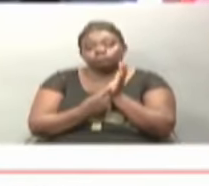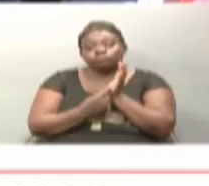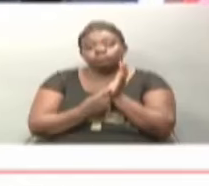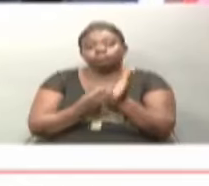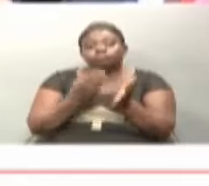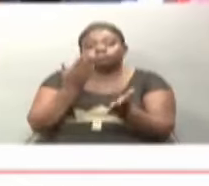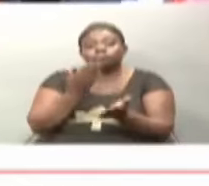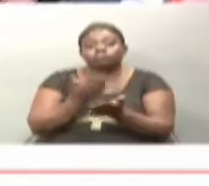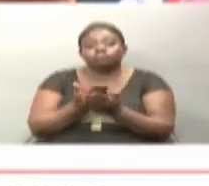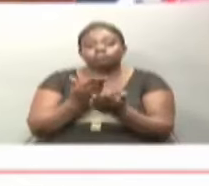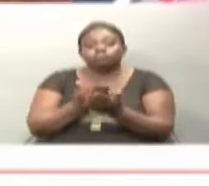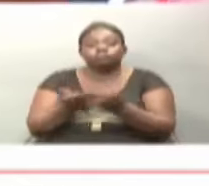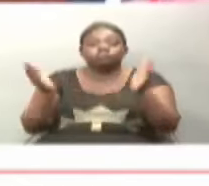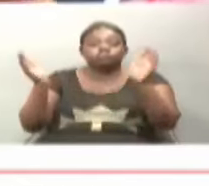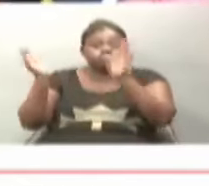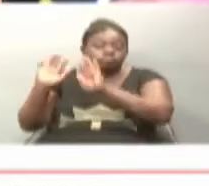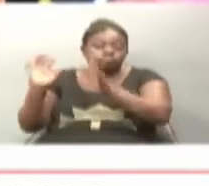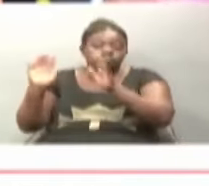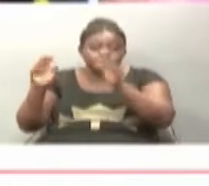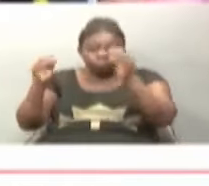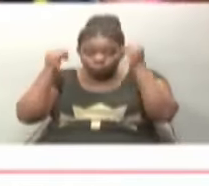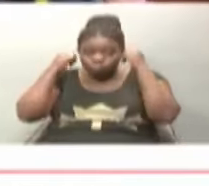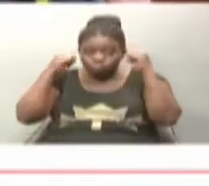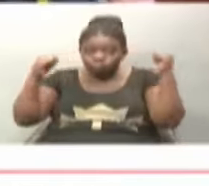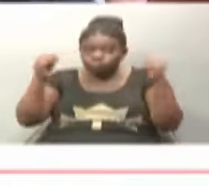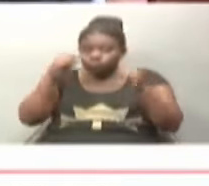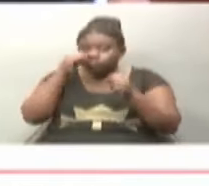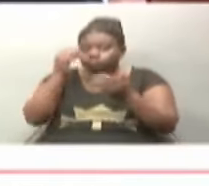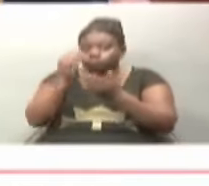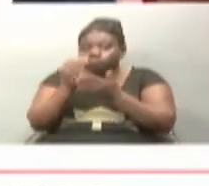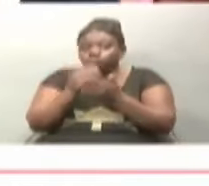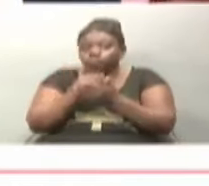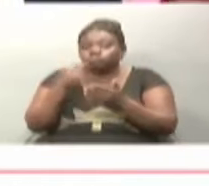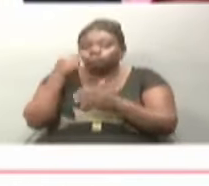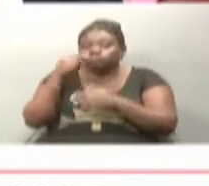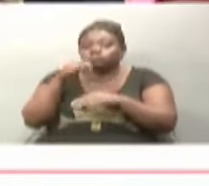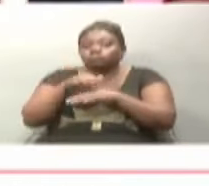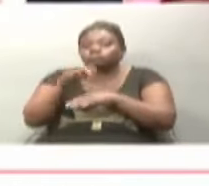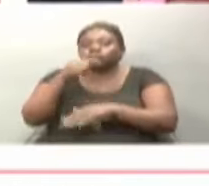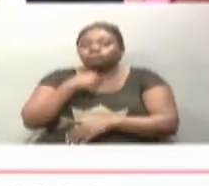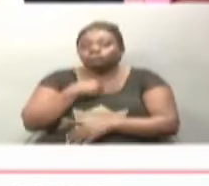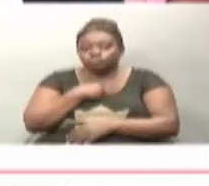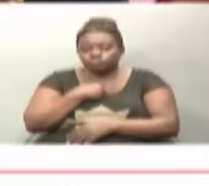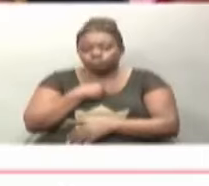Nkusaba muterere mungaru President Yoweri Museveni aukuwa ni watu